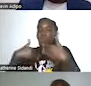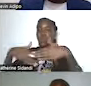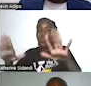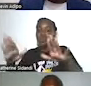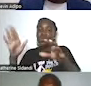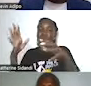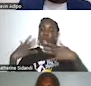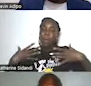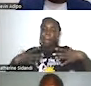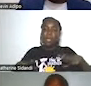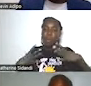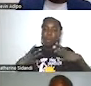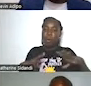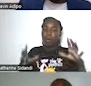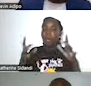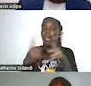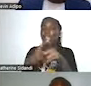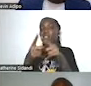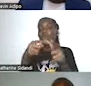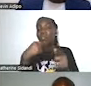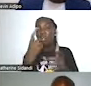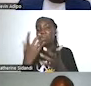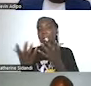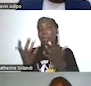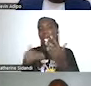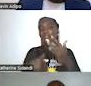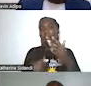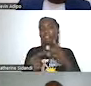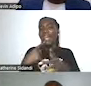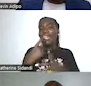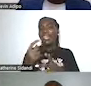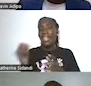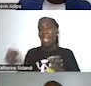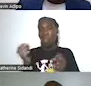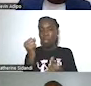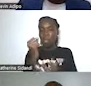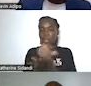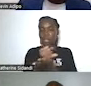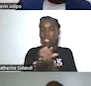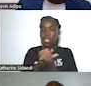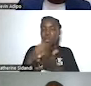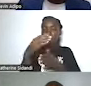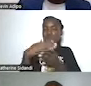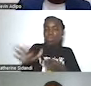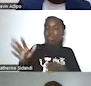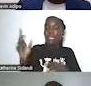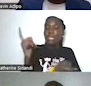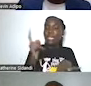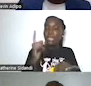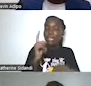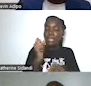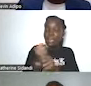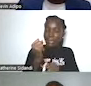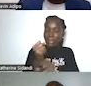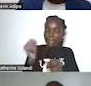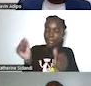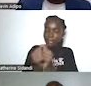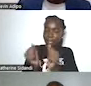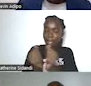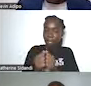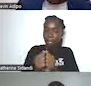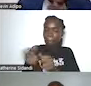So let's say you have 100 employees today and you're losing 10 every month or 10 every year. So in 10 years